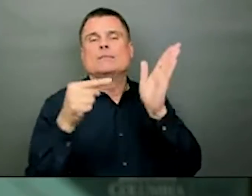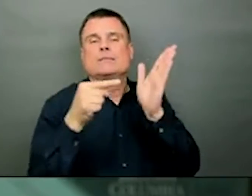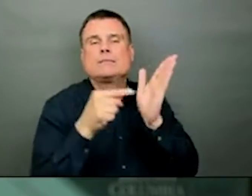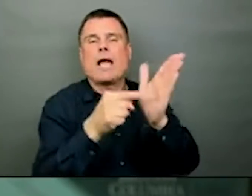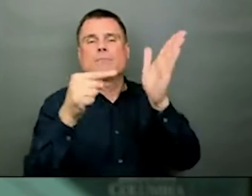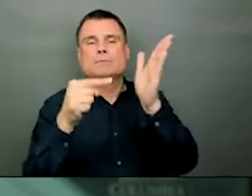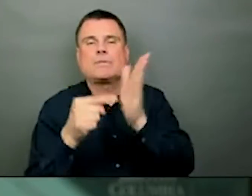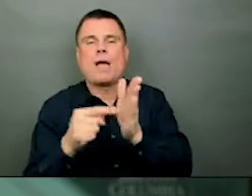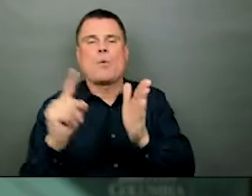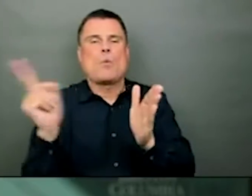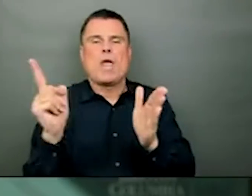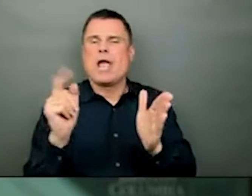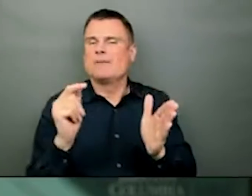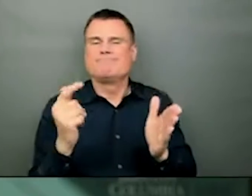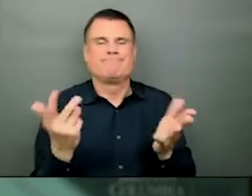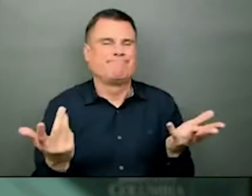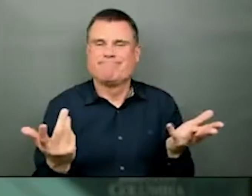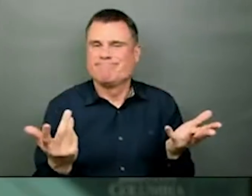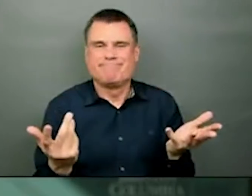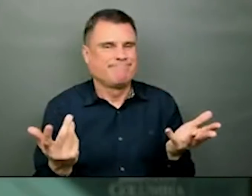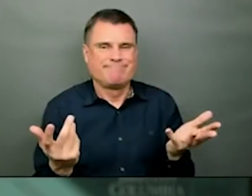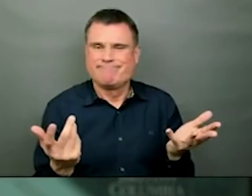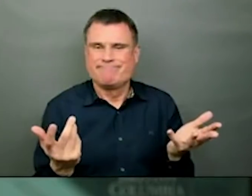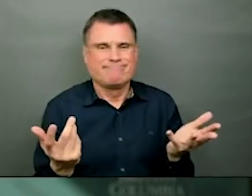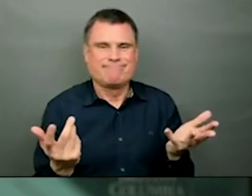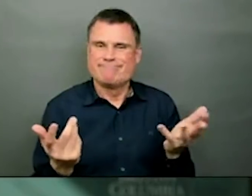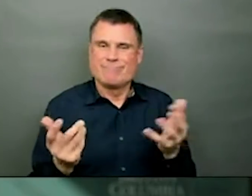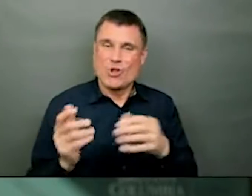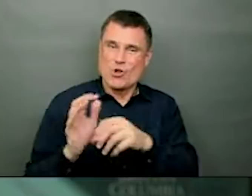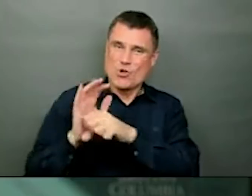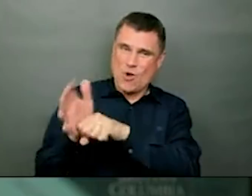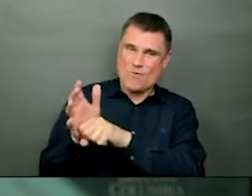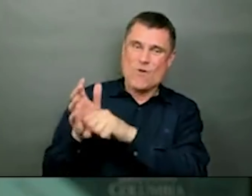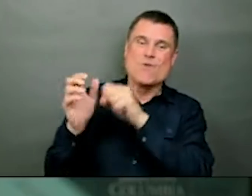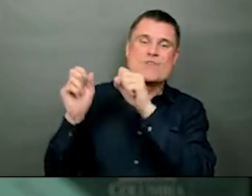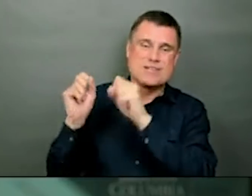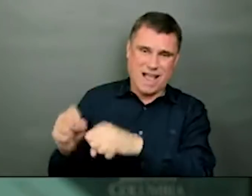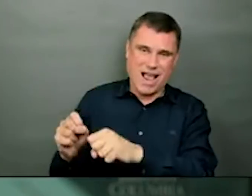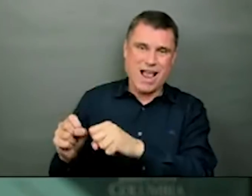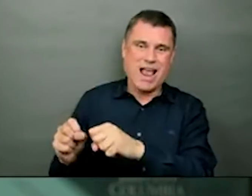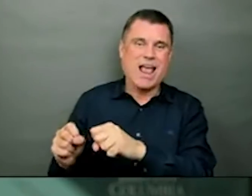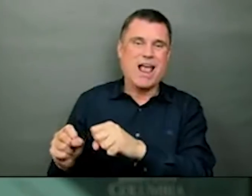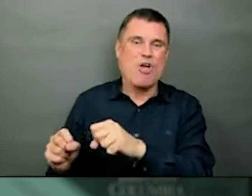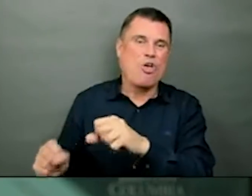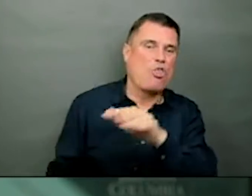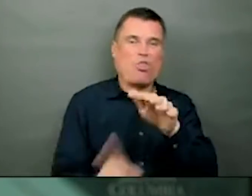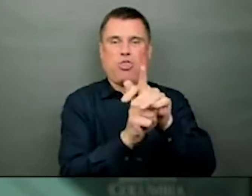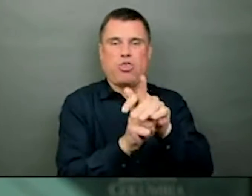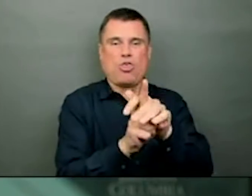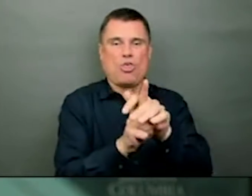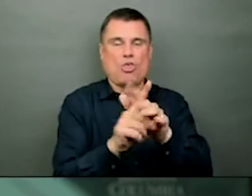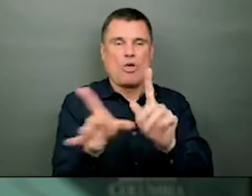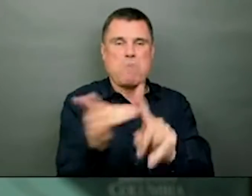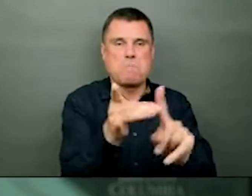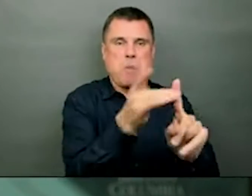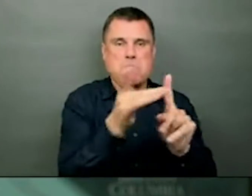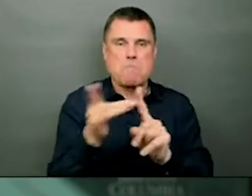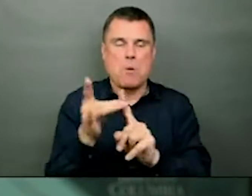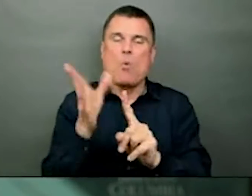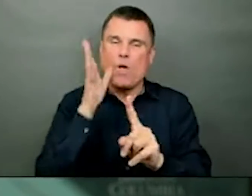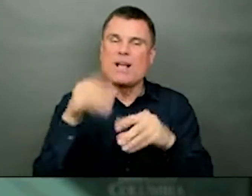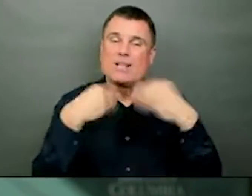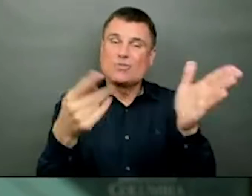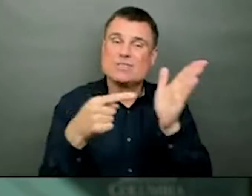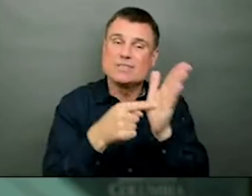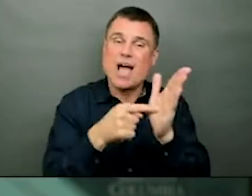period COVID-19 has been spreading in BC. I don't think it's spreading differently on the North Shore than it is in other places,